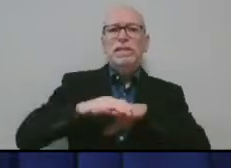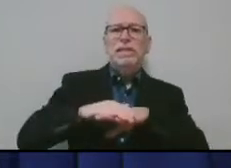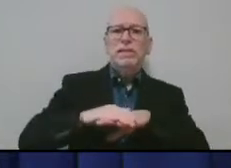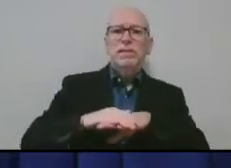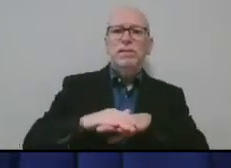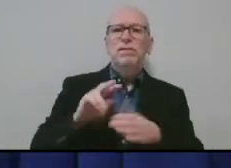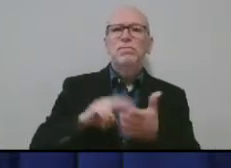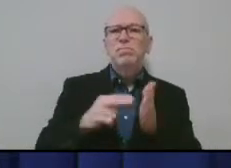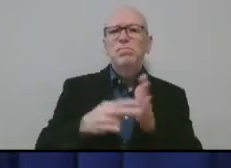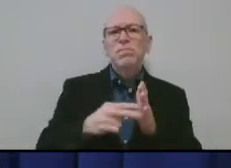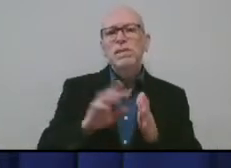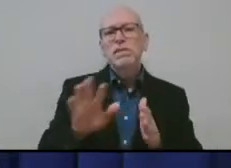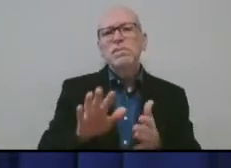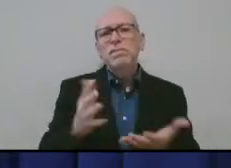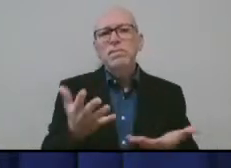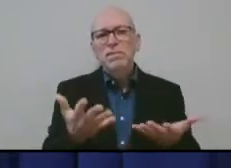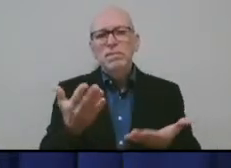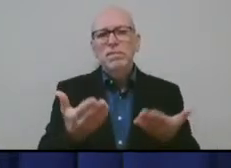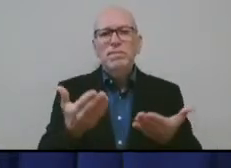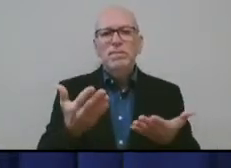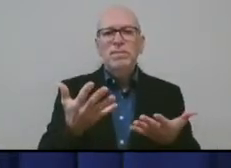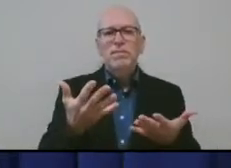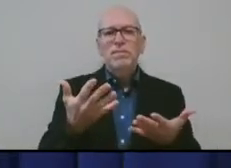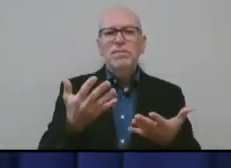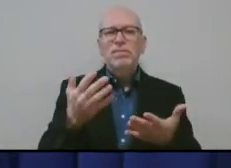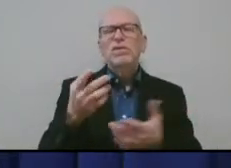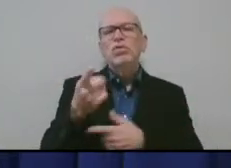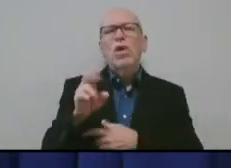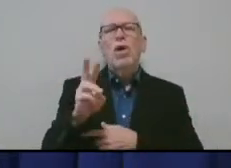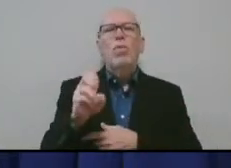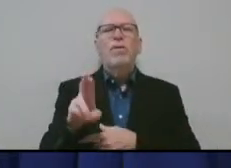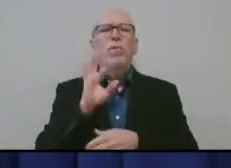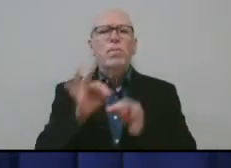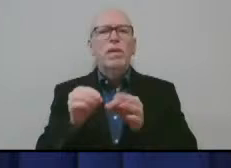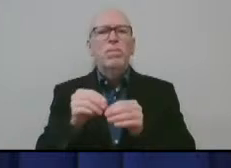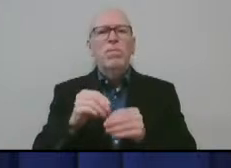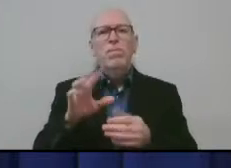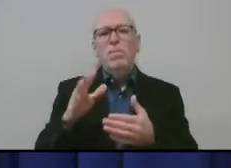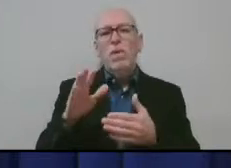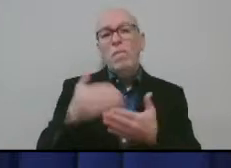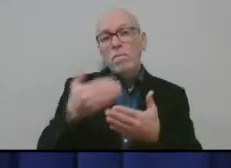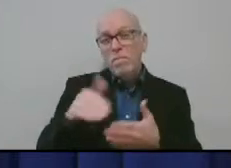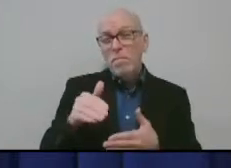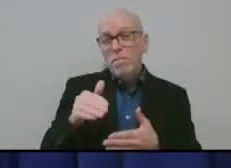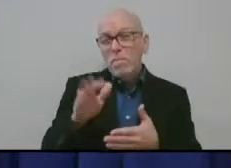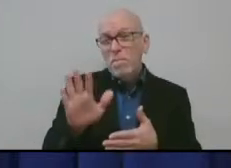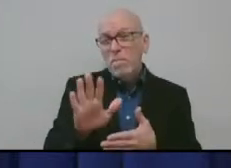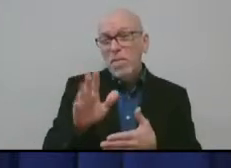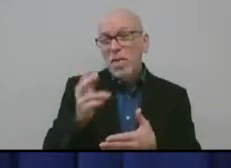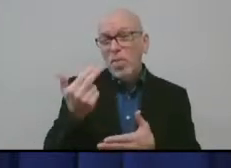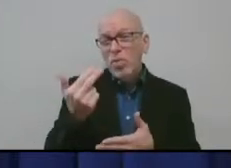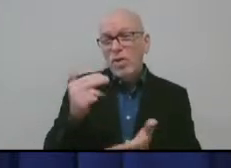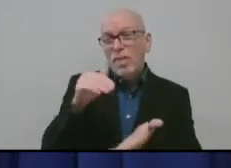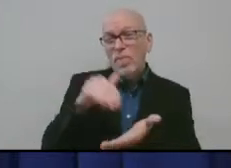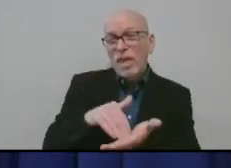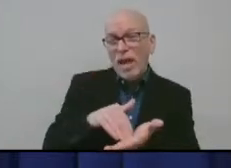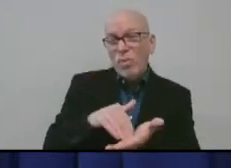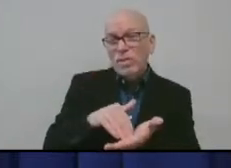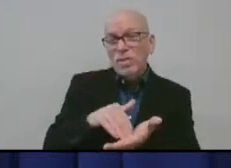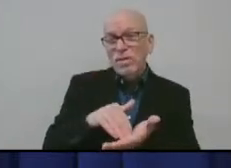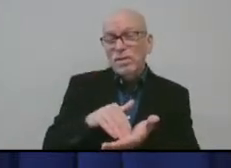about almost, Dr. Weaver can go into this as well, but almost 13,000 extra doses a